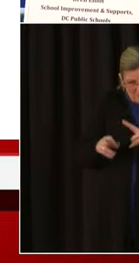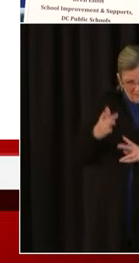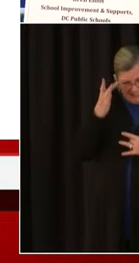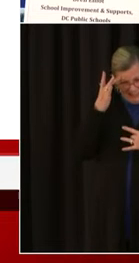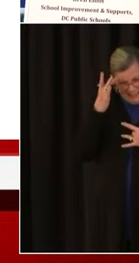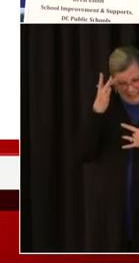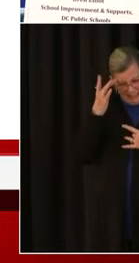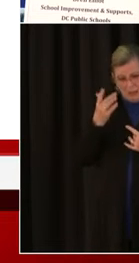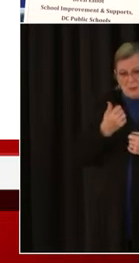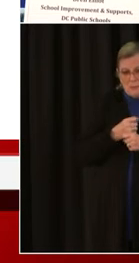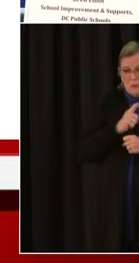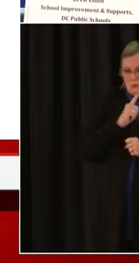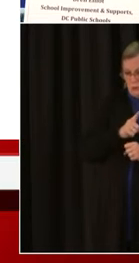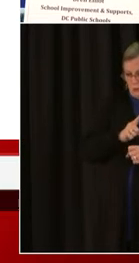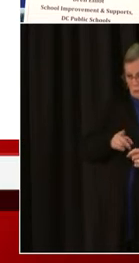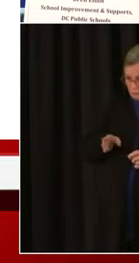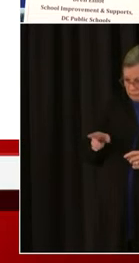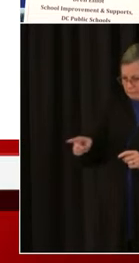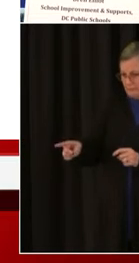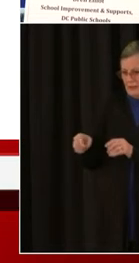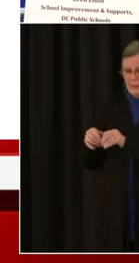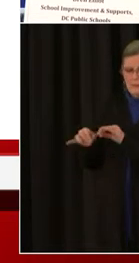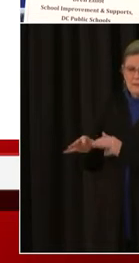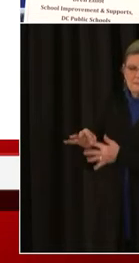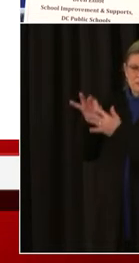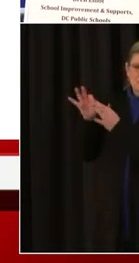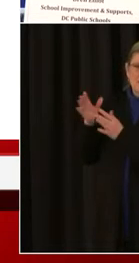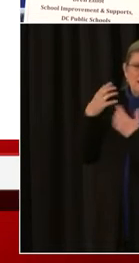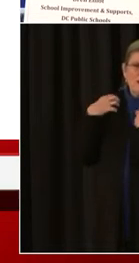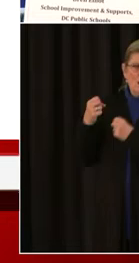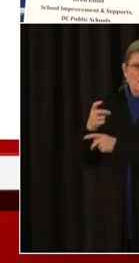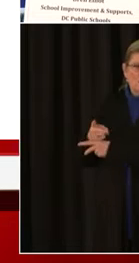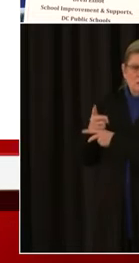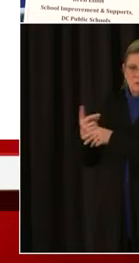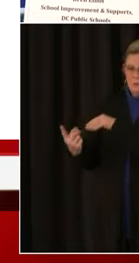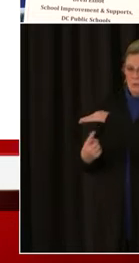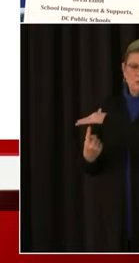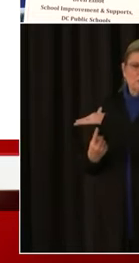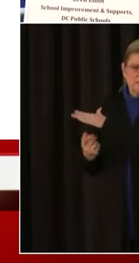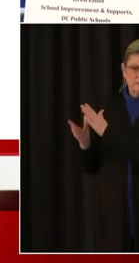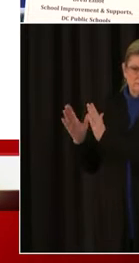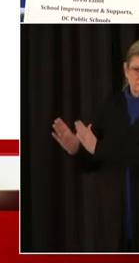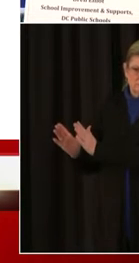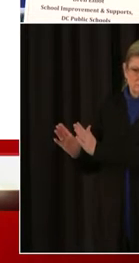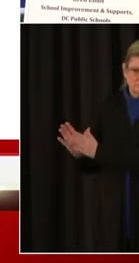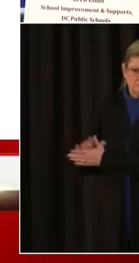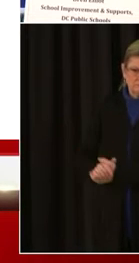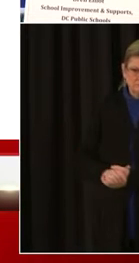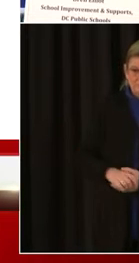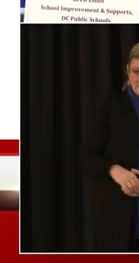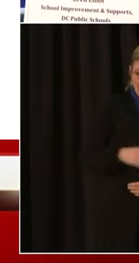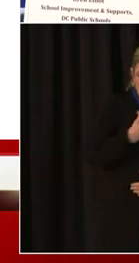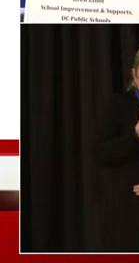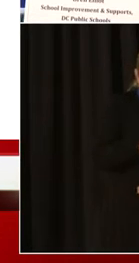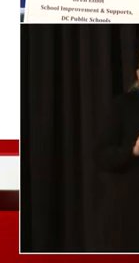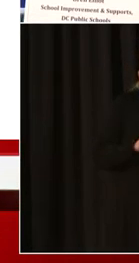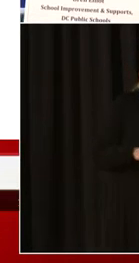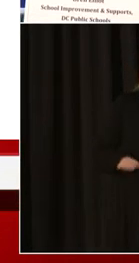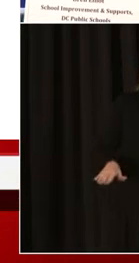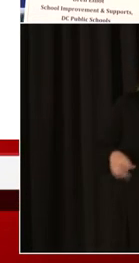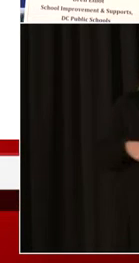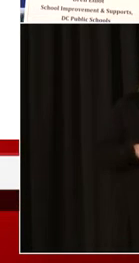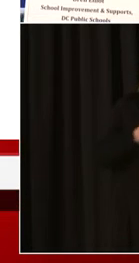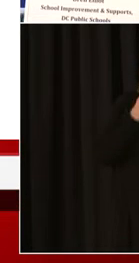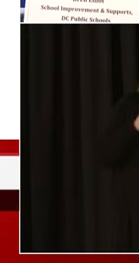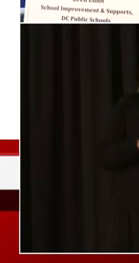the health isolation room and monitoring that isolation room. So if we have a kid that's symptomatic, they're escorted to the health isolation